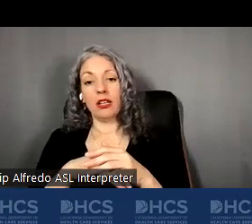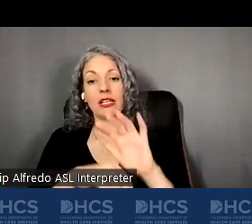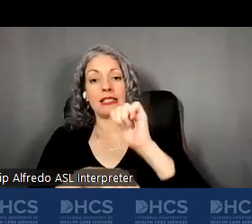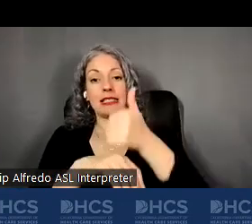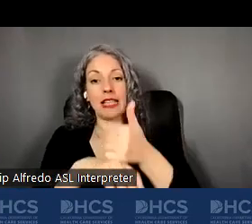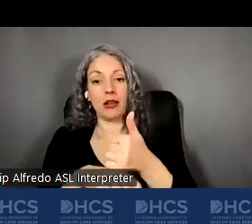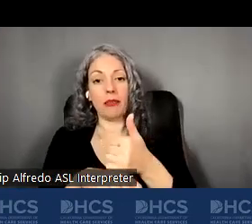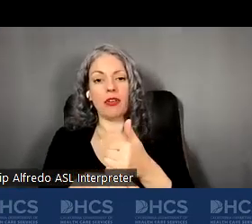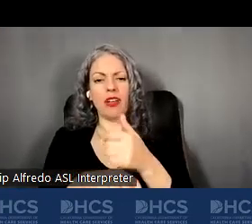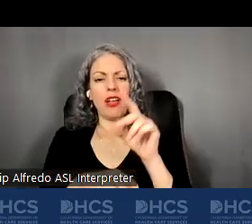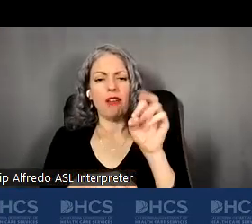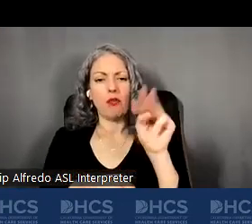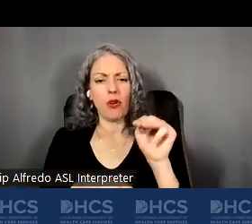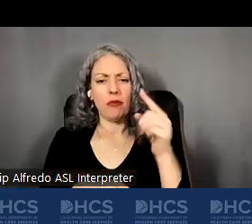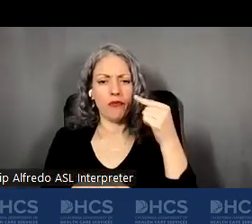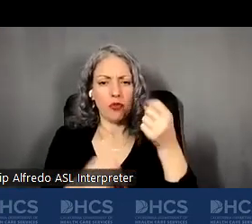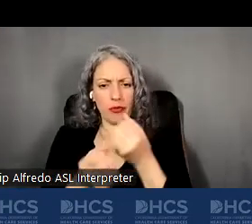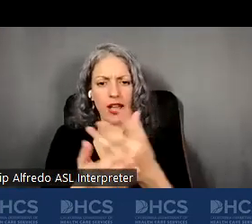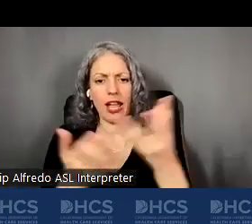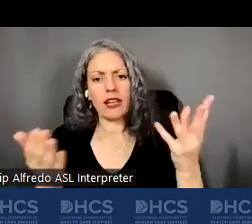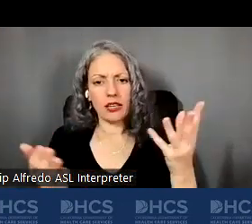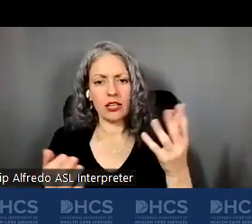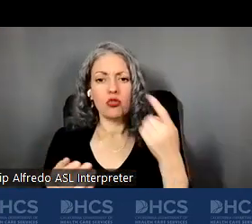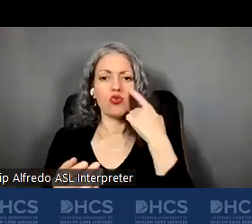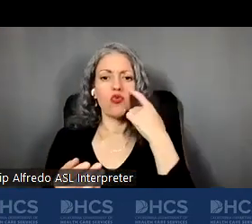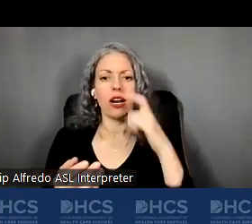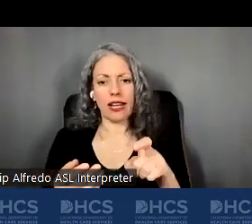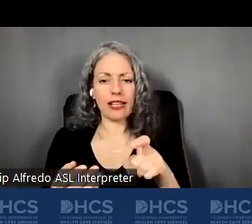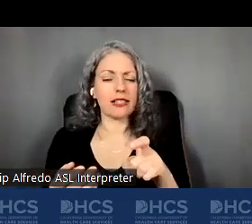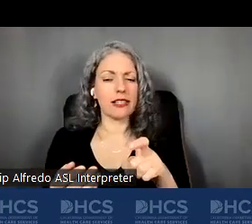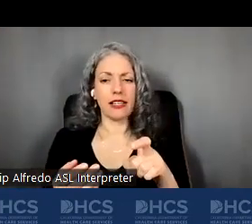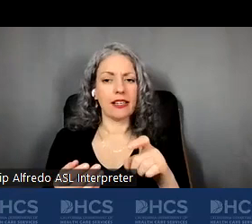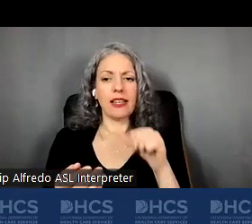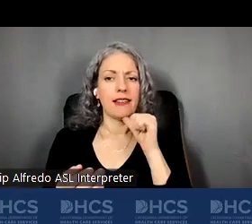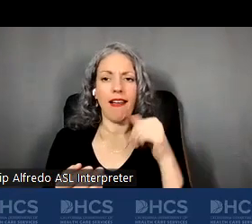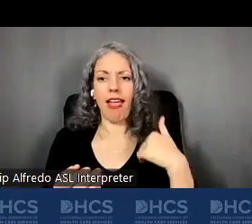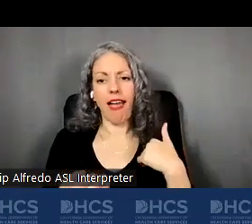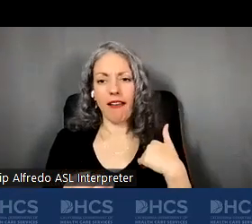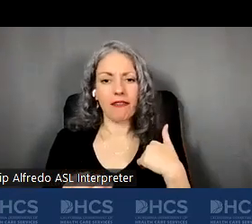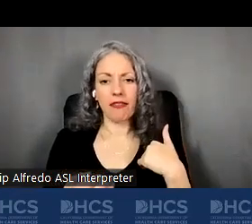provide ECM and community supports. So, recognizing that, not necessarily going to have